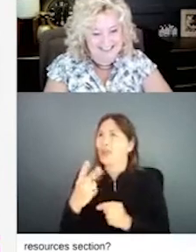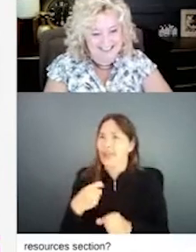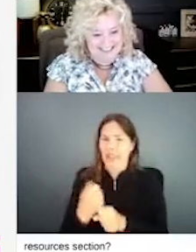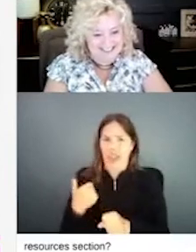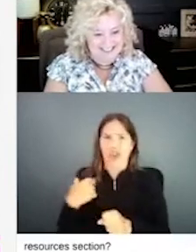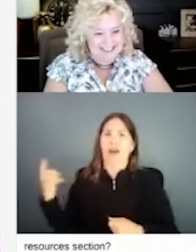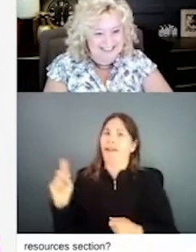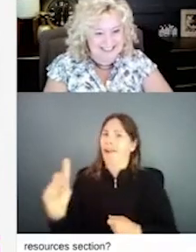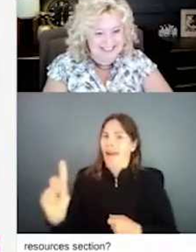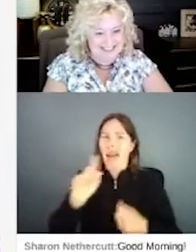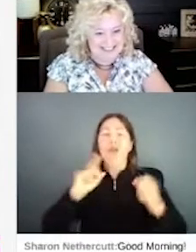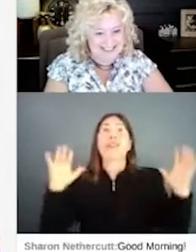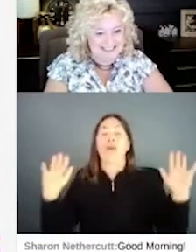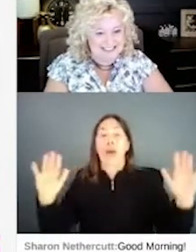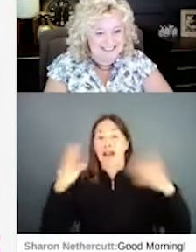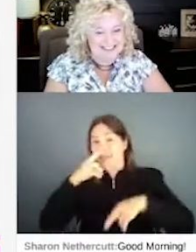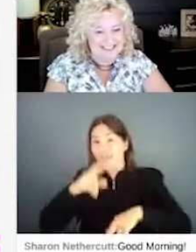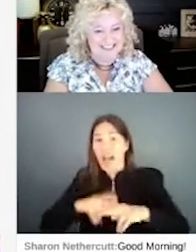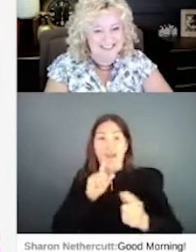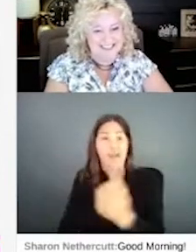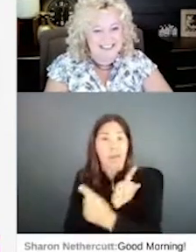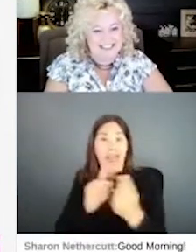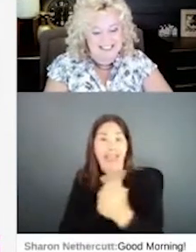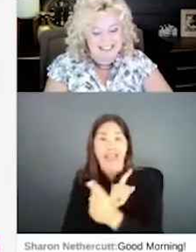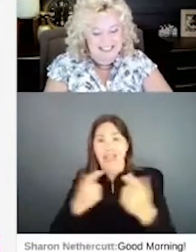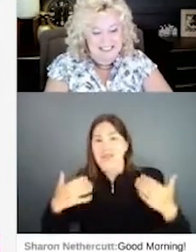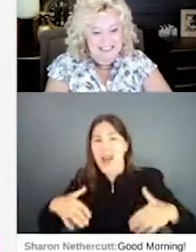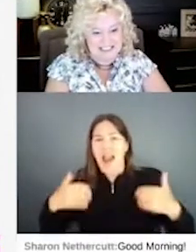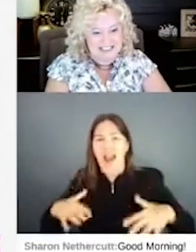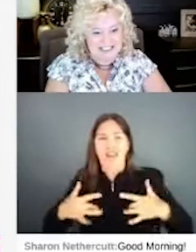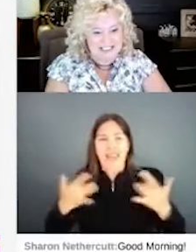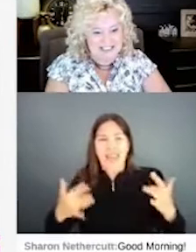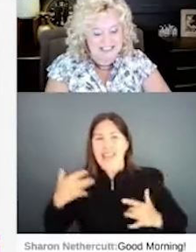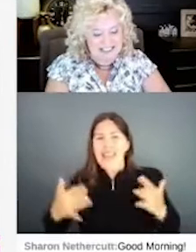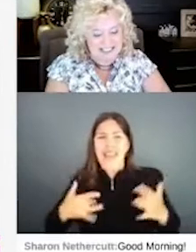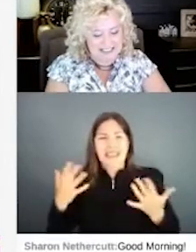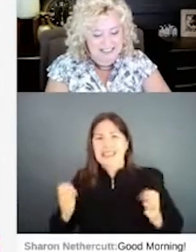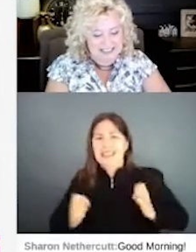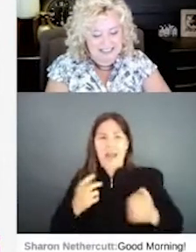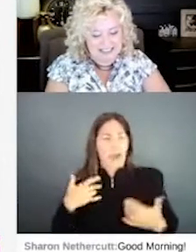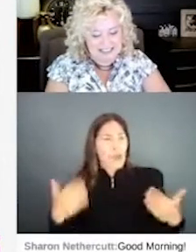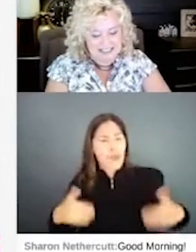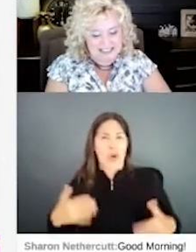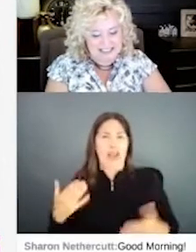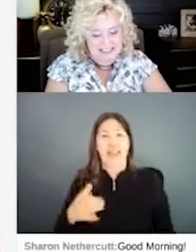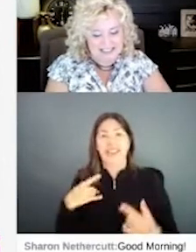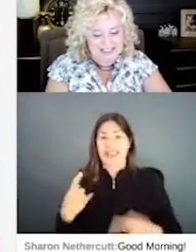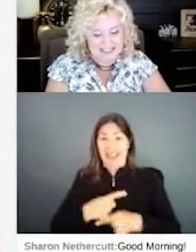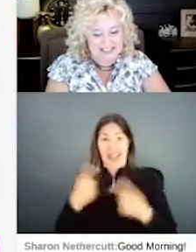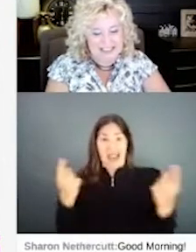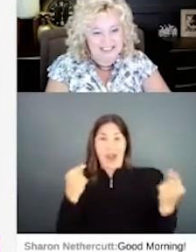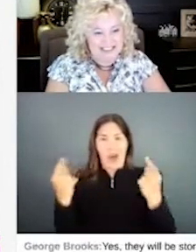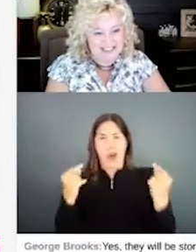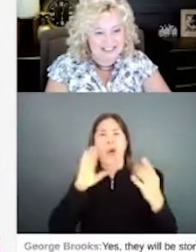was a blast. Great to meet many of you and just feel the energy and excitement there. So today I wanted to give you kind of